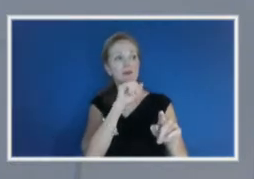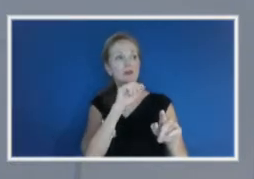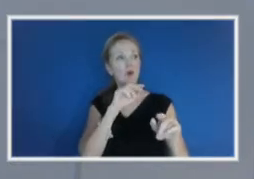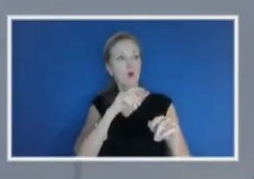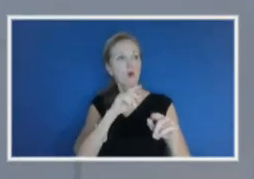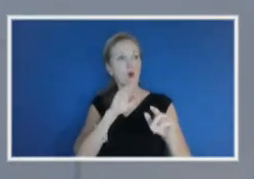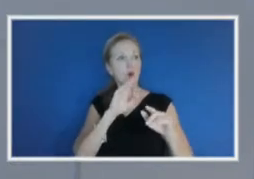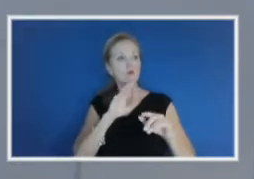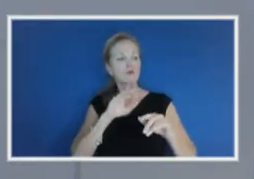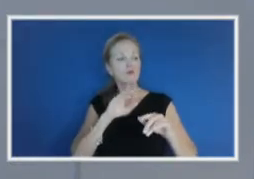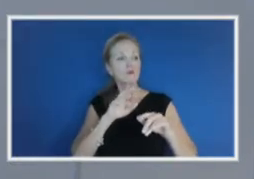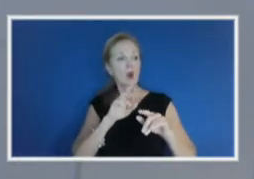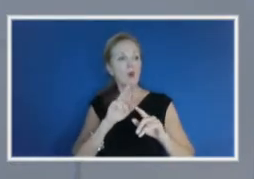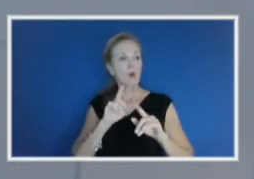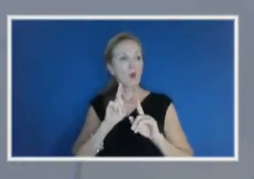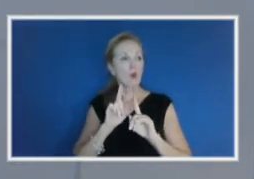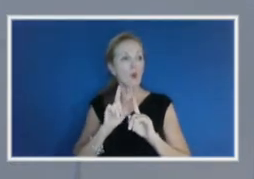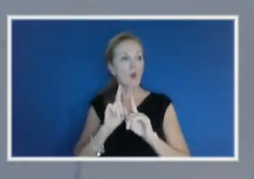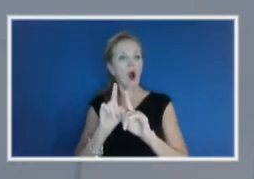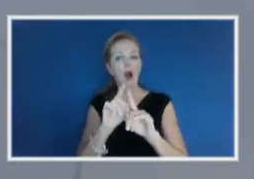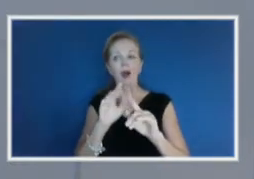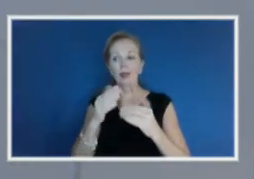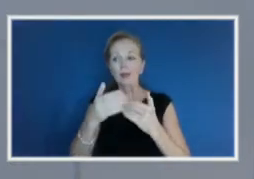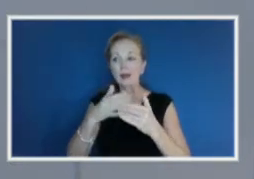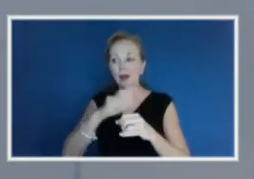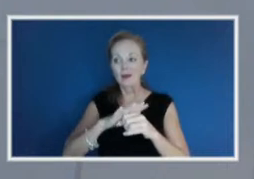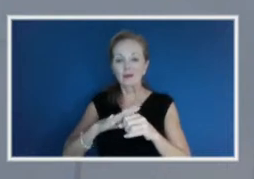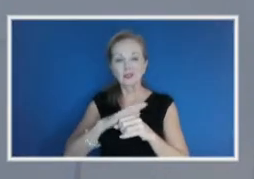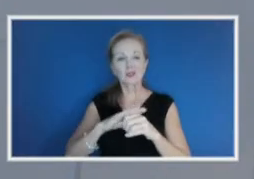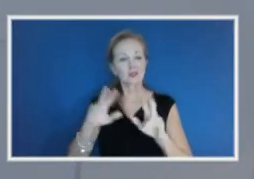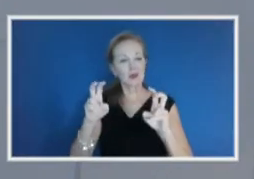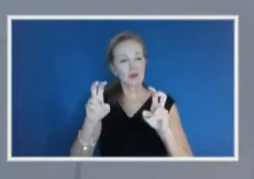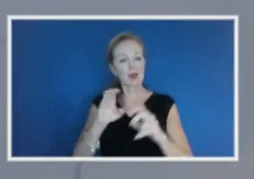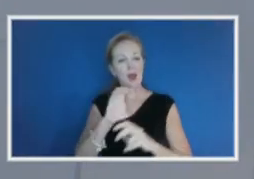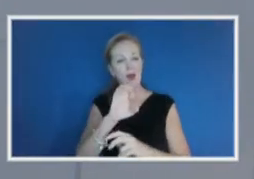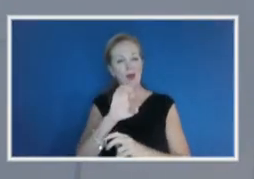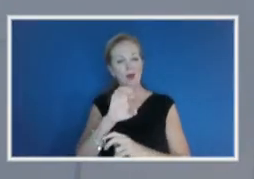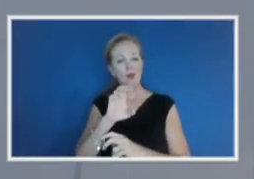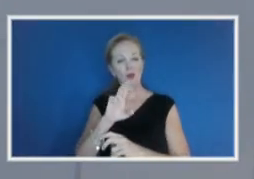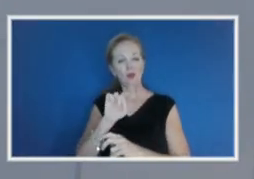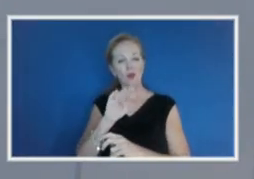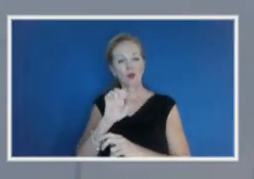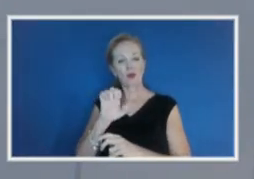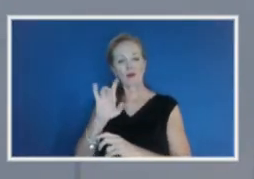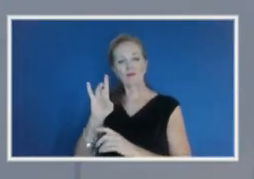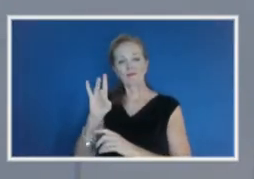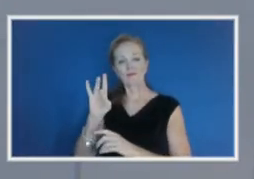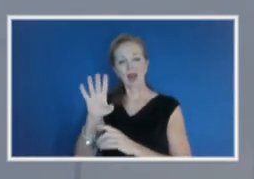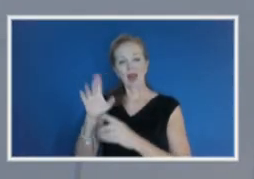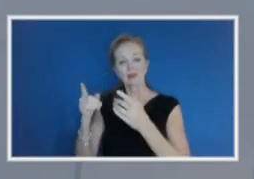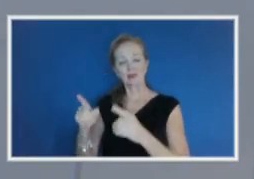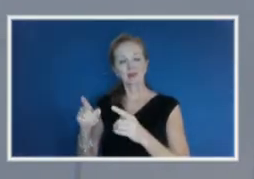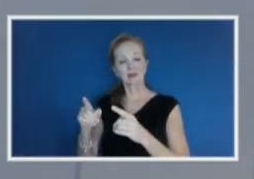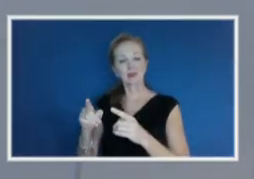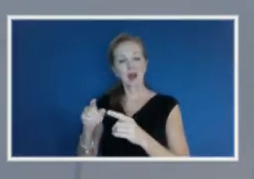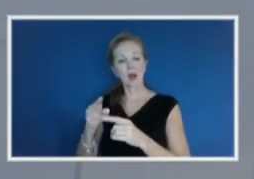from Cure Violence on Bayesford Road as well. I think you got to be there to kind of to see it. That being said, though, as we recruit